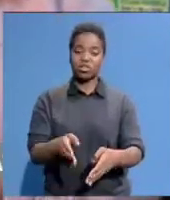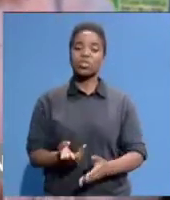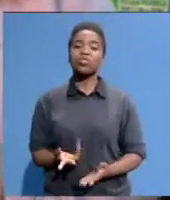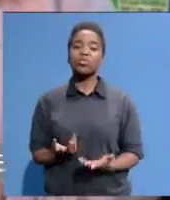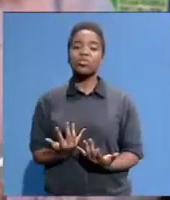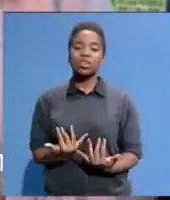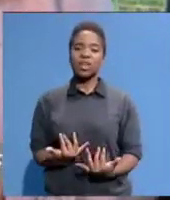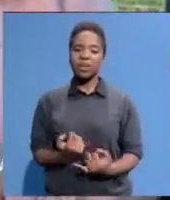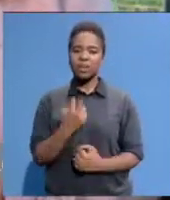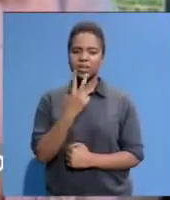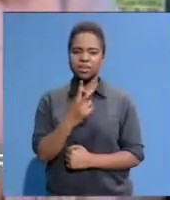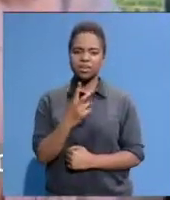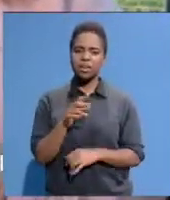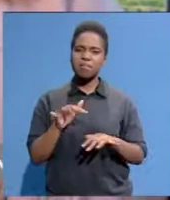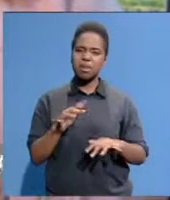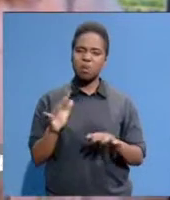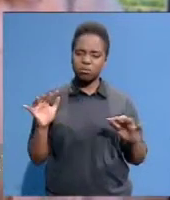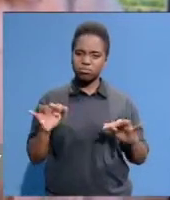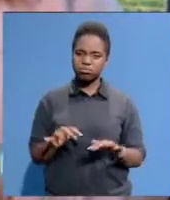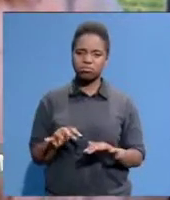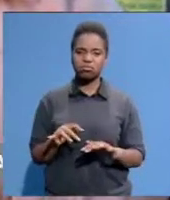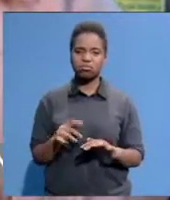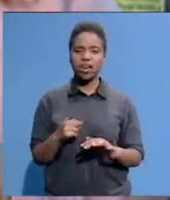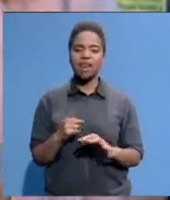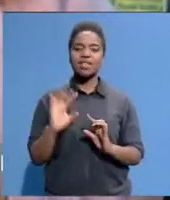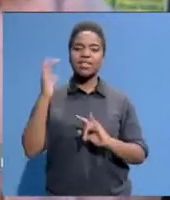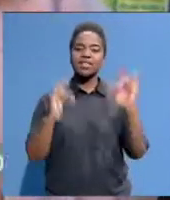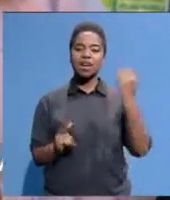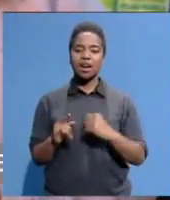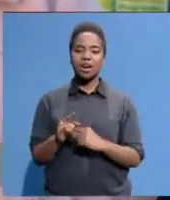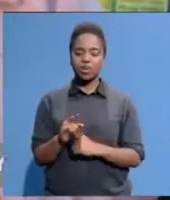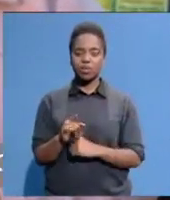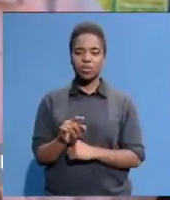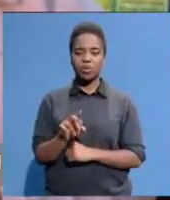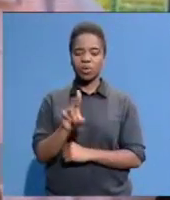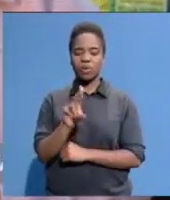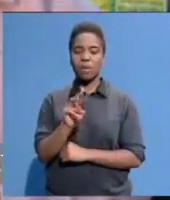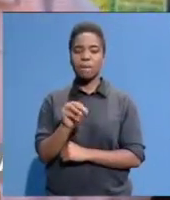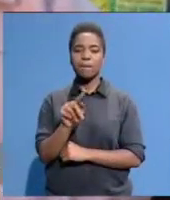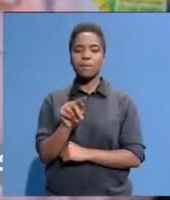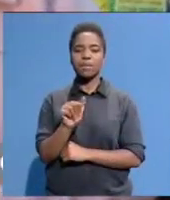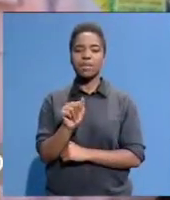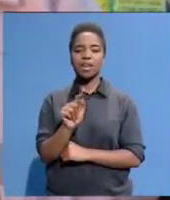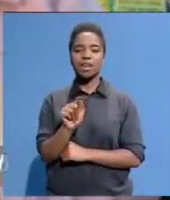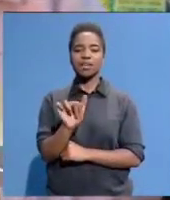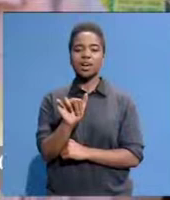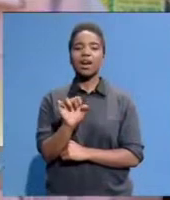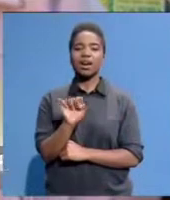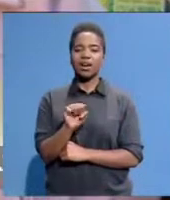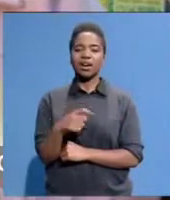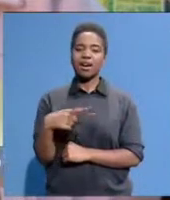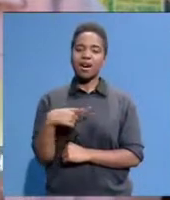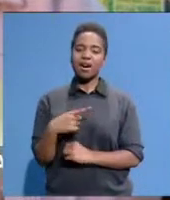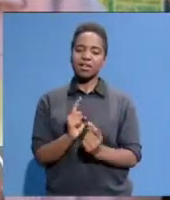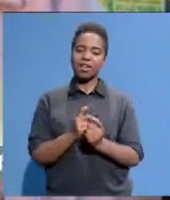besiza kwangentseni bedibana eMthatha edolophini bezokubona xa uMadiba efika apha eMthatha esiya